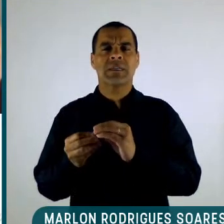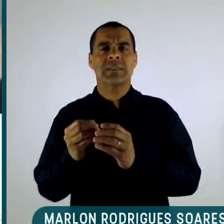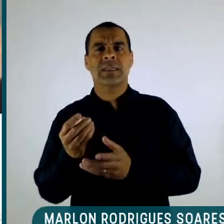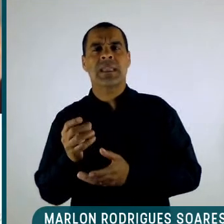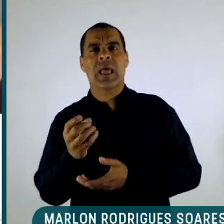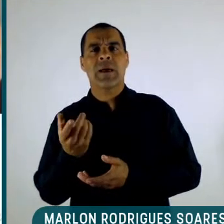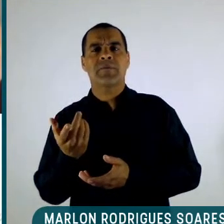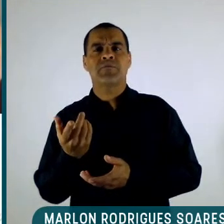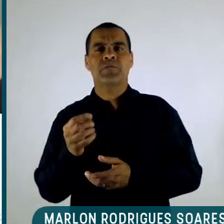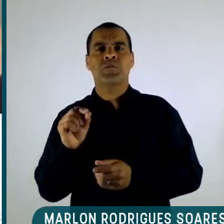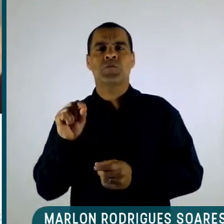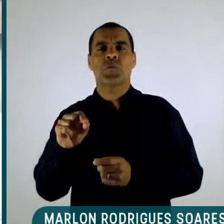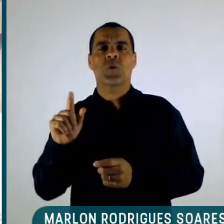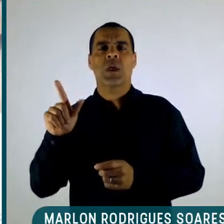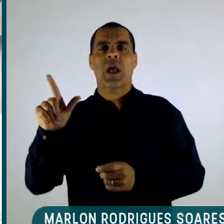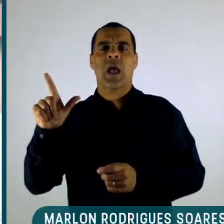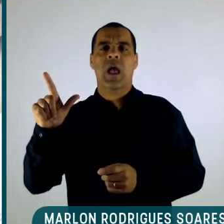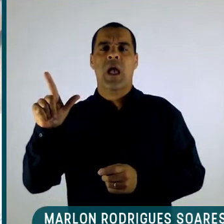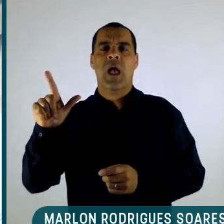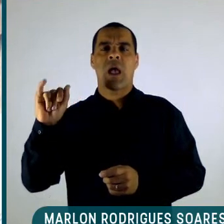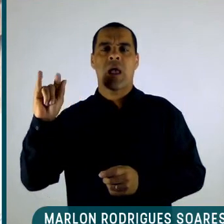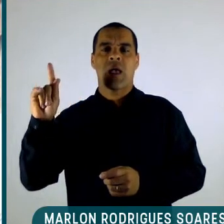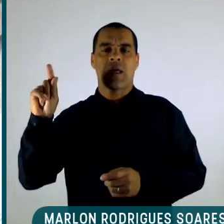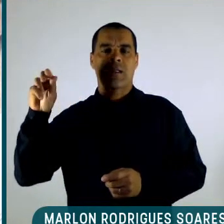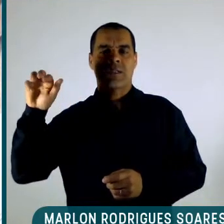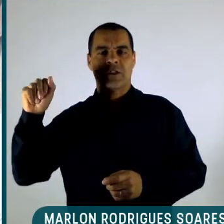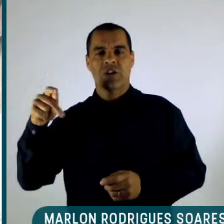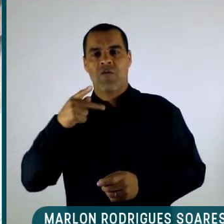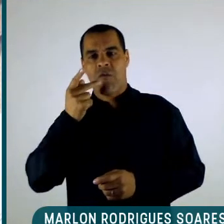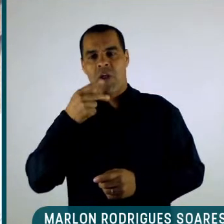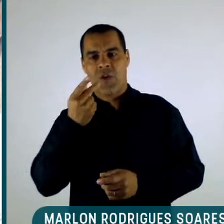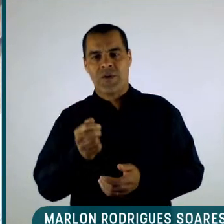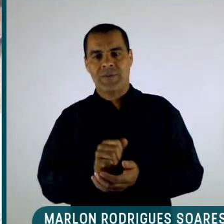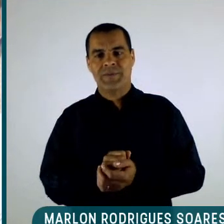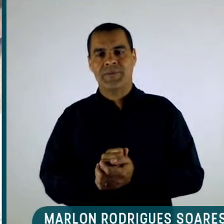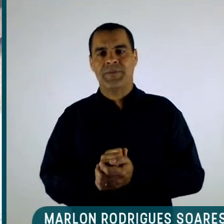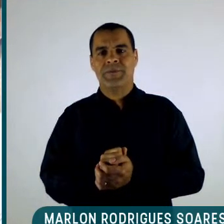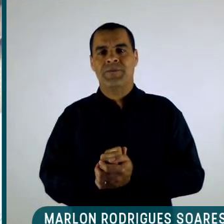small thing to what Ligia said.